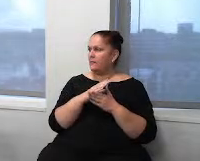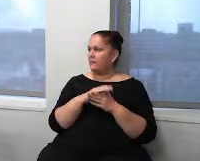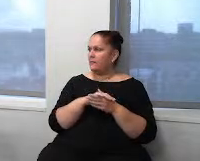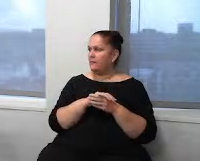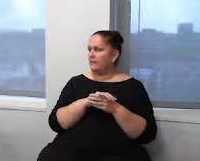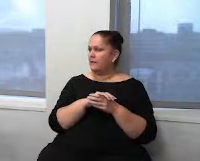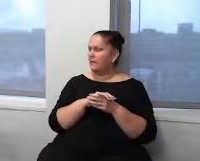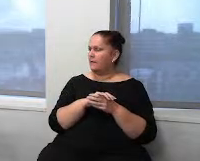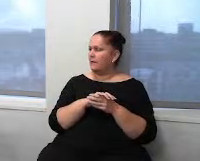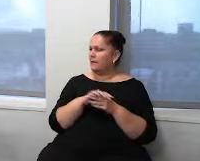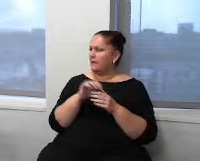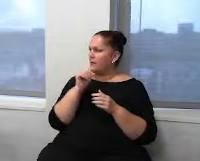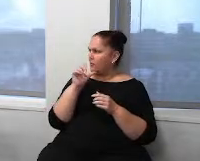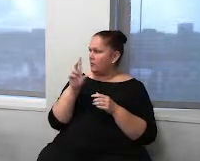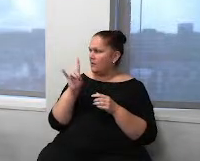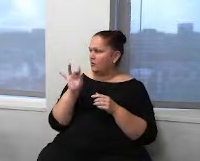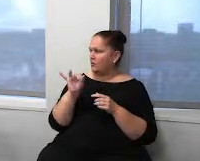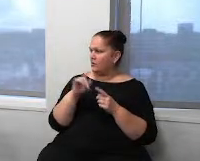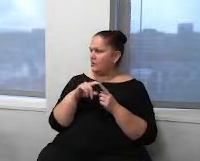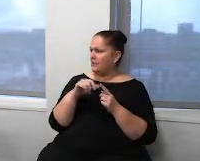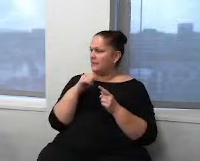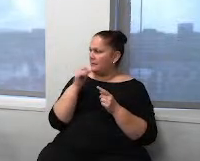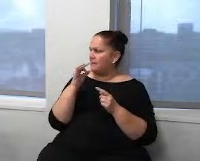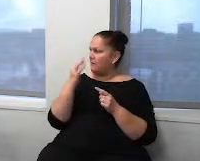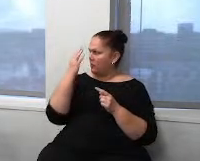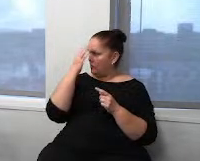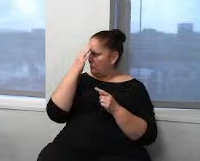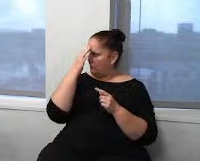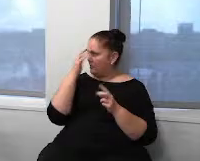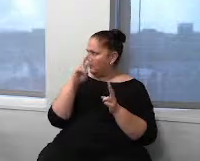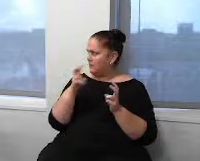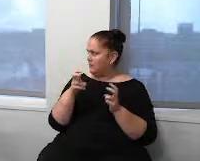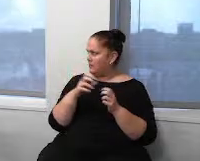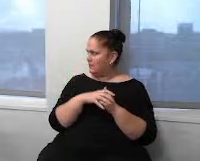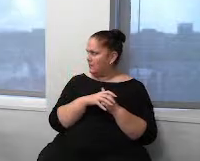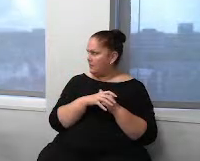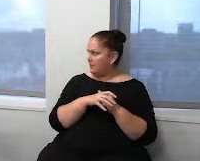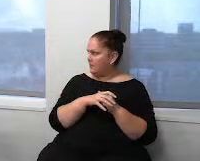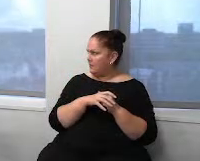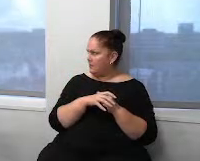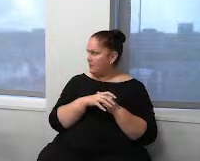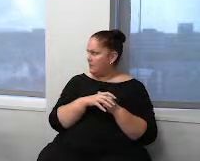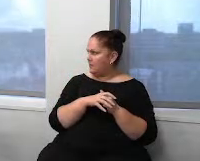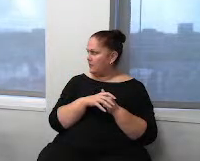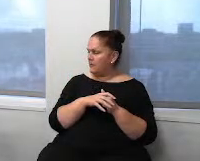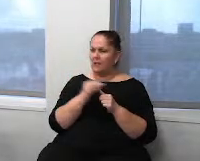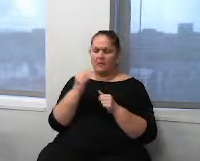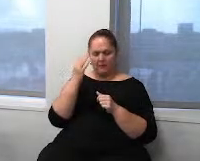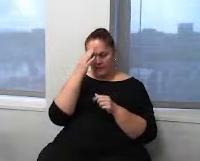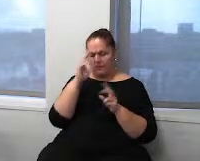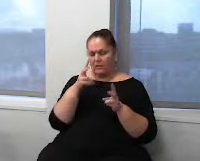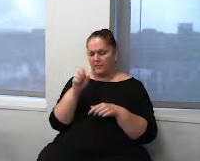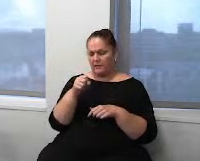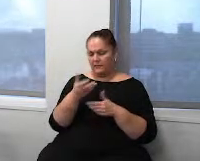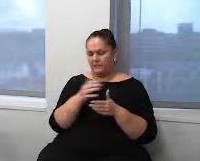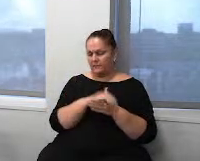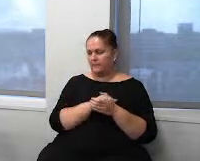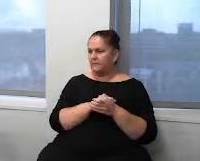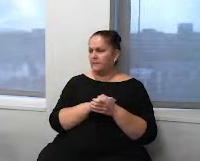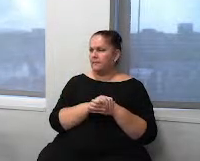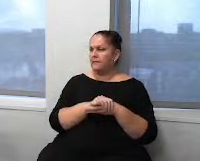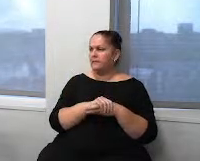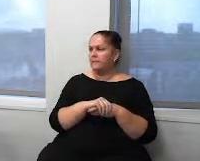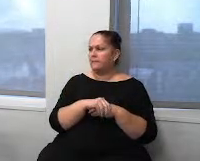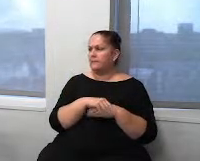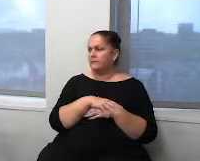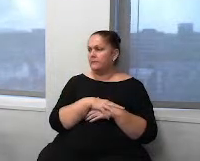different part of LUMA's rate application. Okay. We don't have to do that. Just tell me whether you're familiar with the topic that is addressed in the. In the context, yes, I'm familiar with the topic.